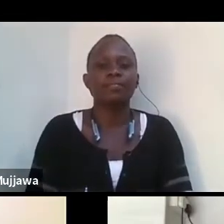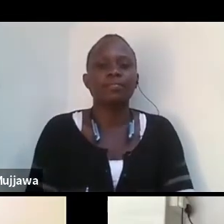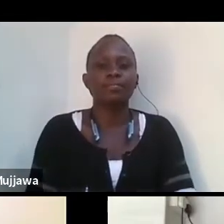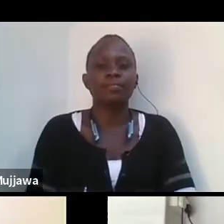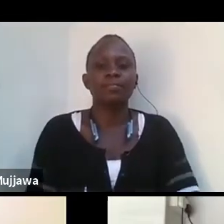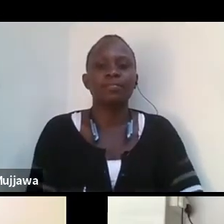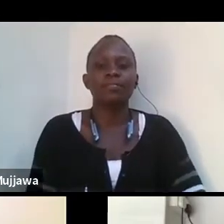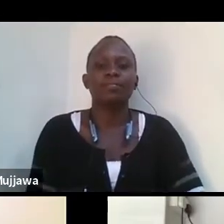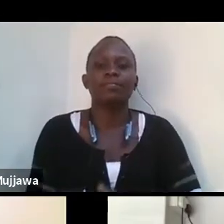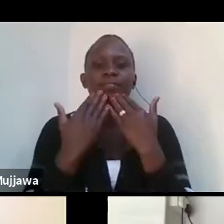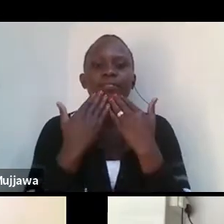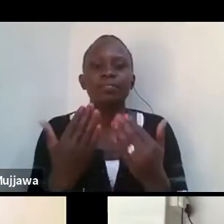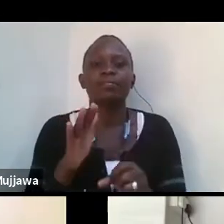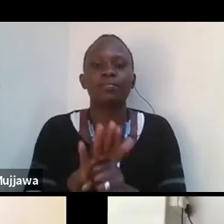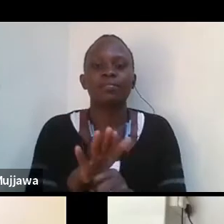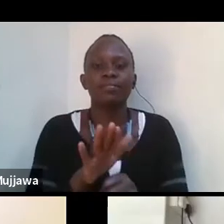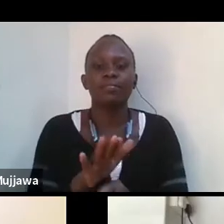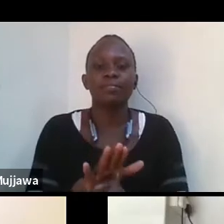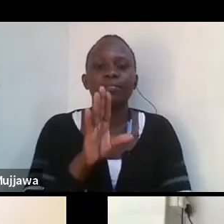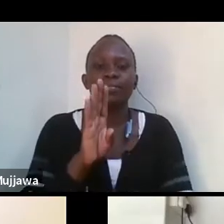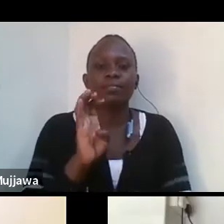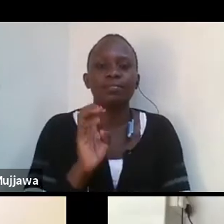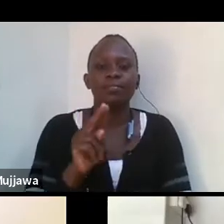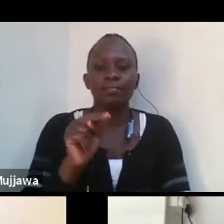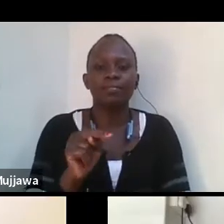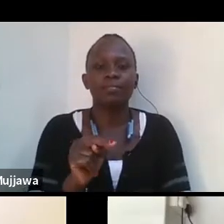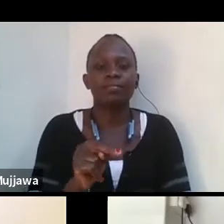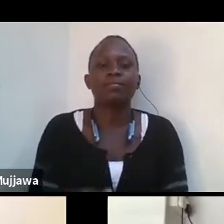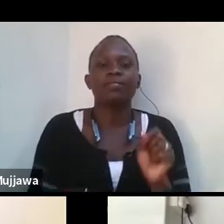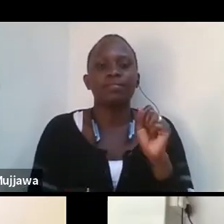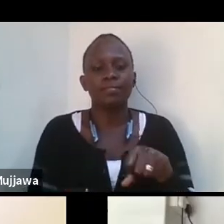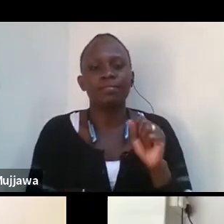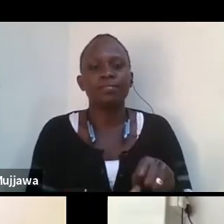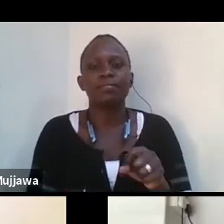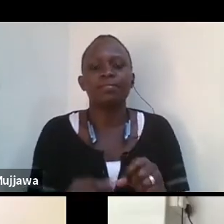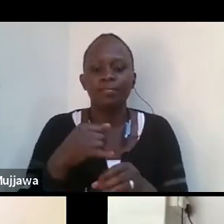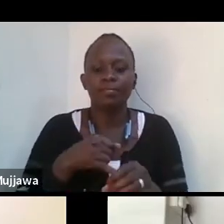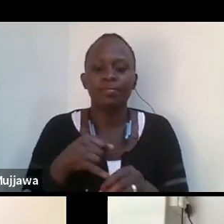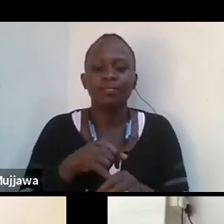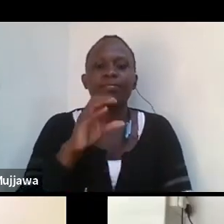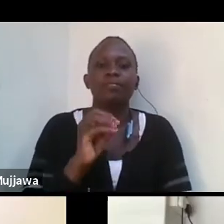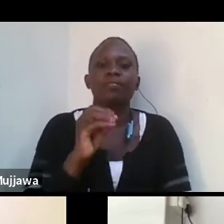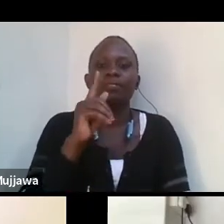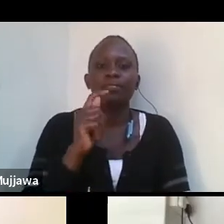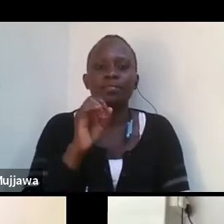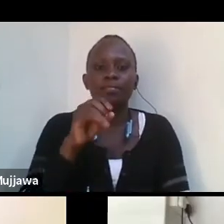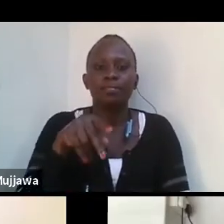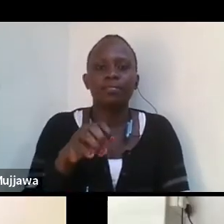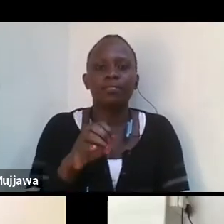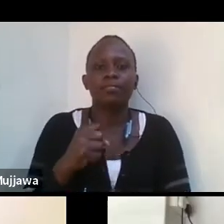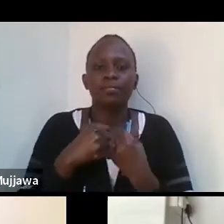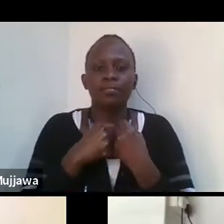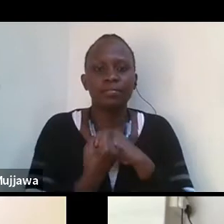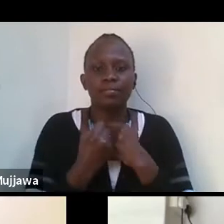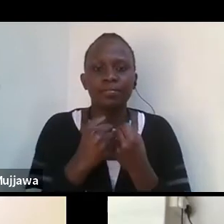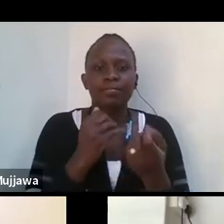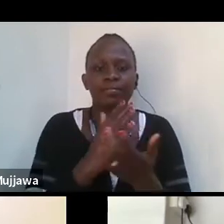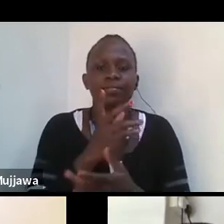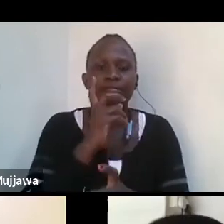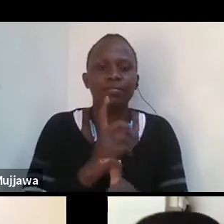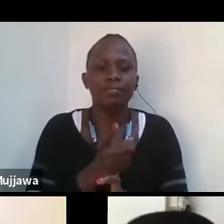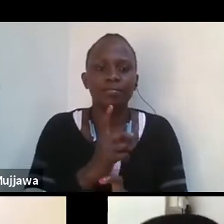yes, the eternal optimist is this time challenged. It's very difficult to be optimistic about